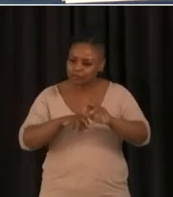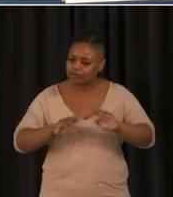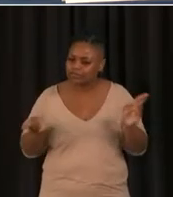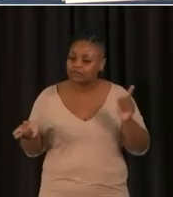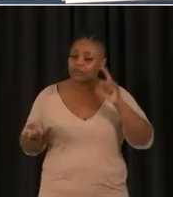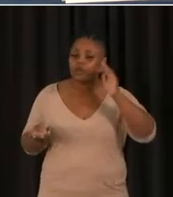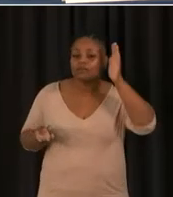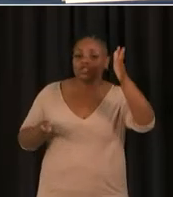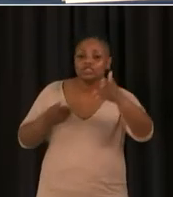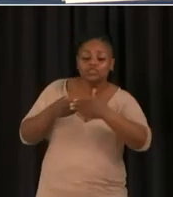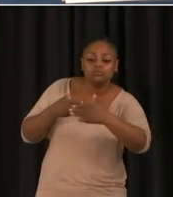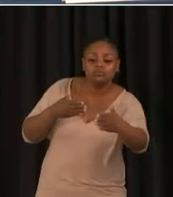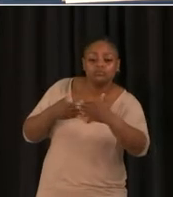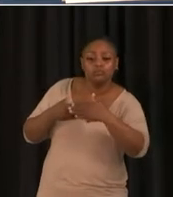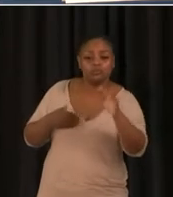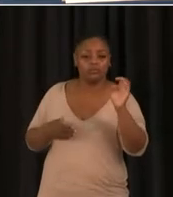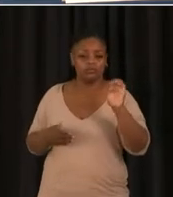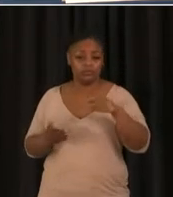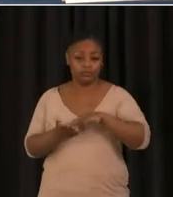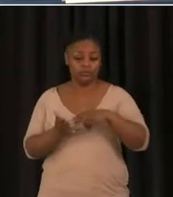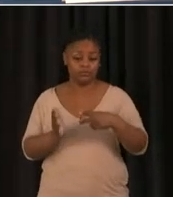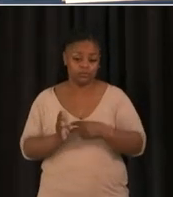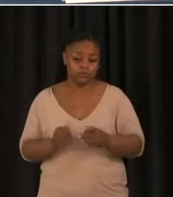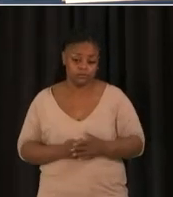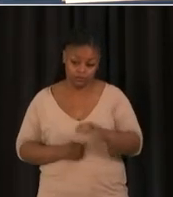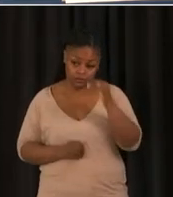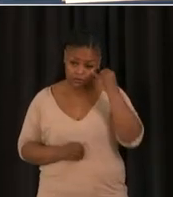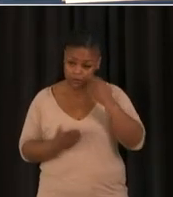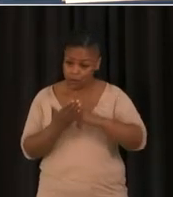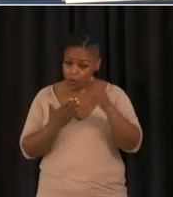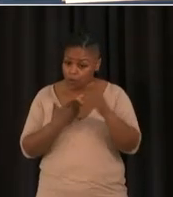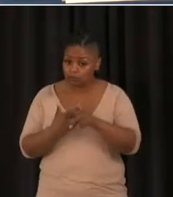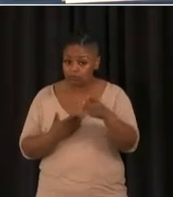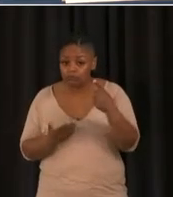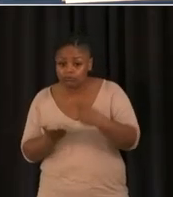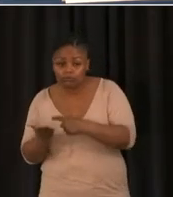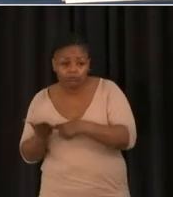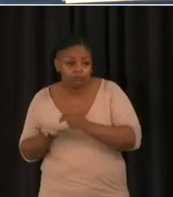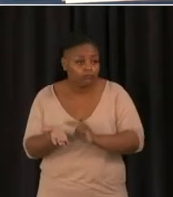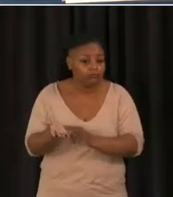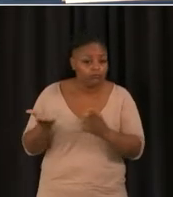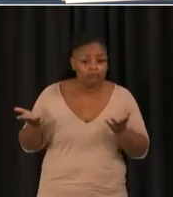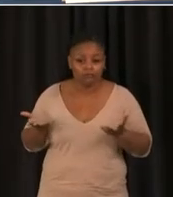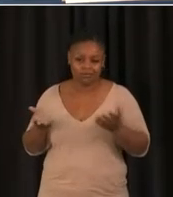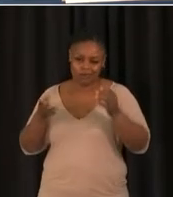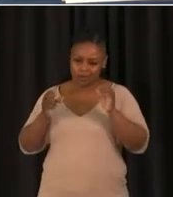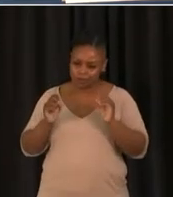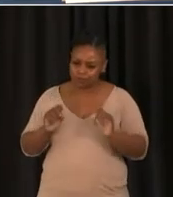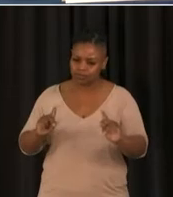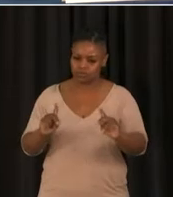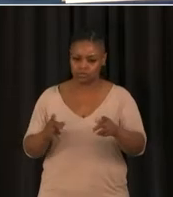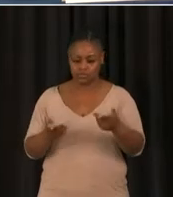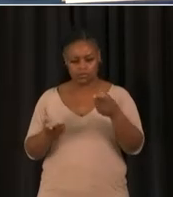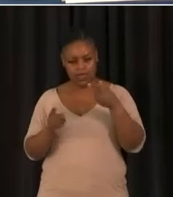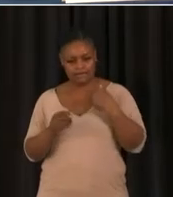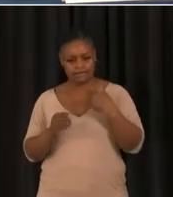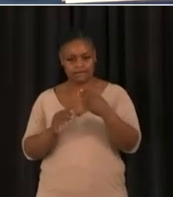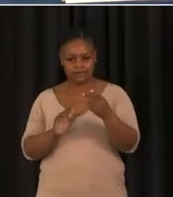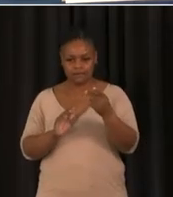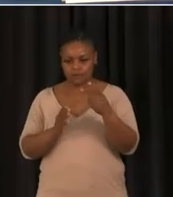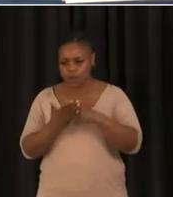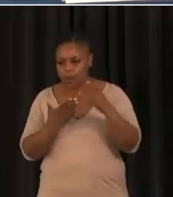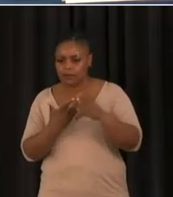Columbia, only 67% of households keep emergency savings in the past year. And we know